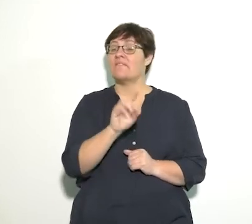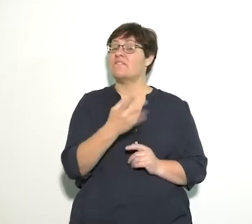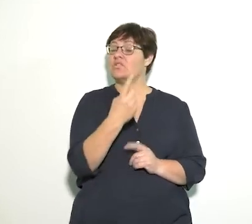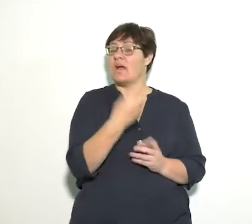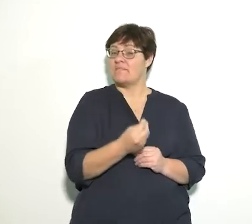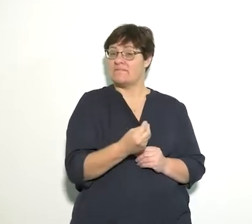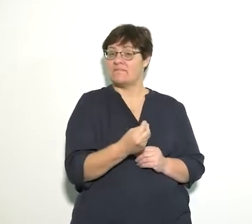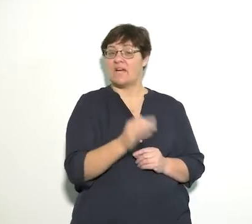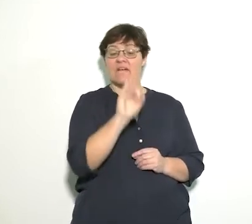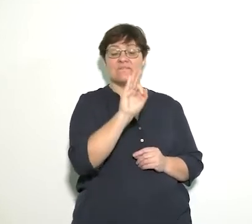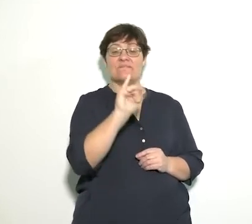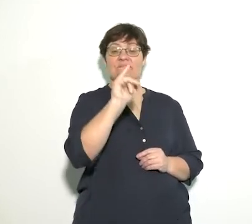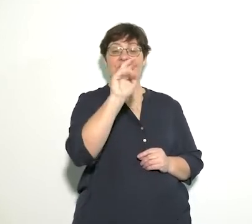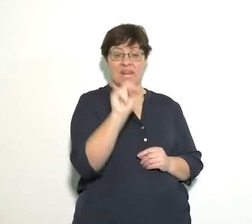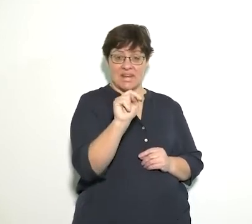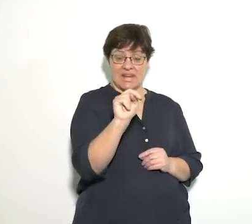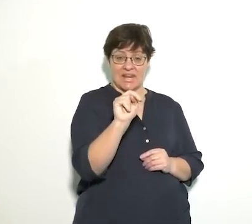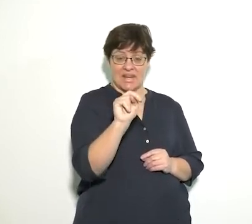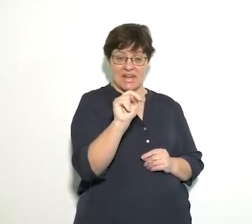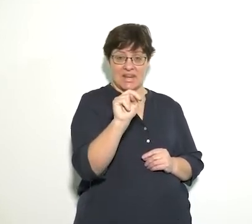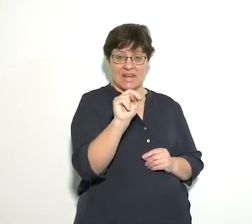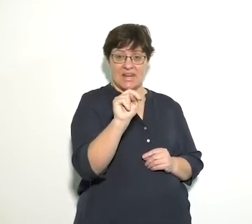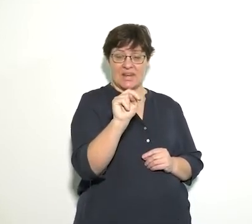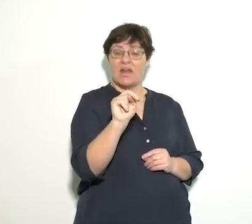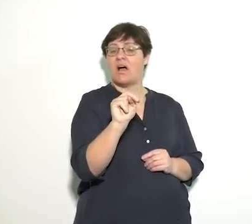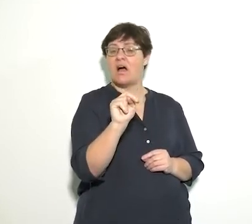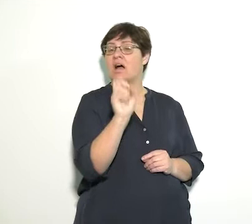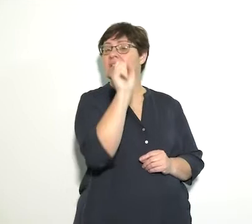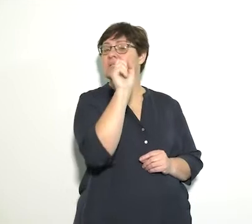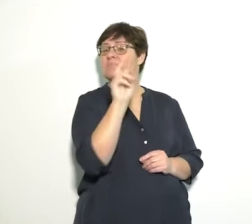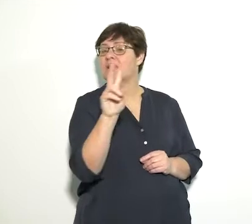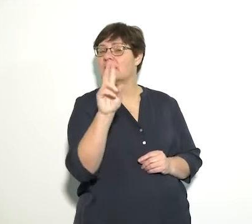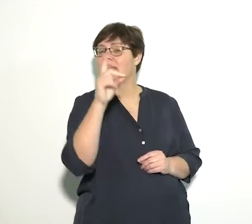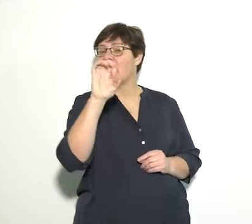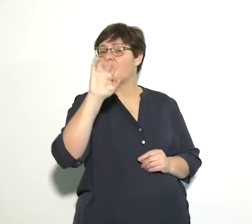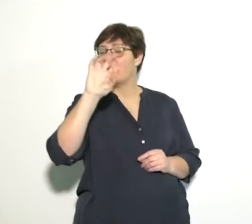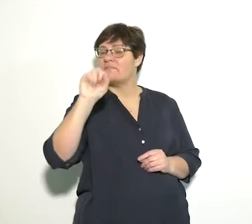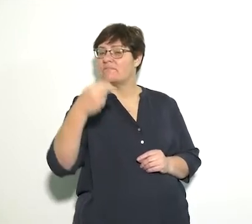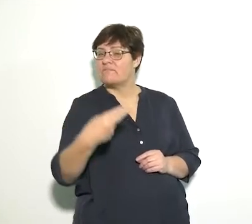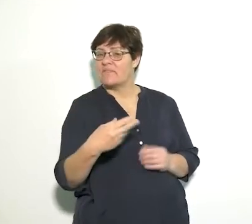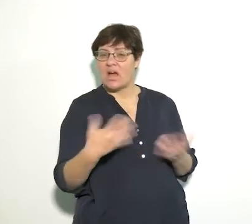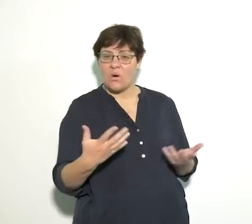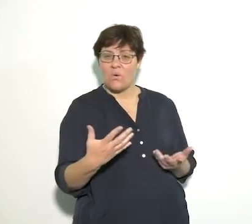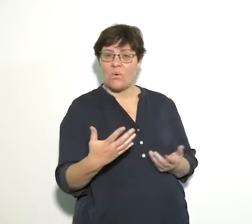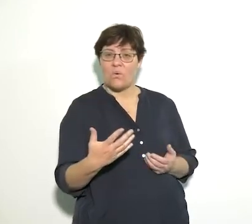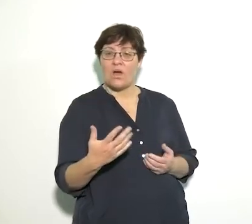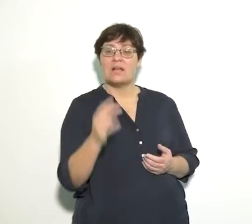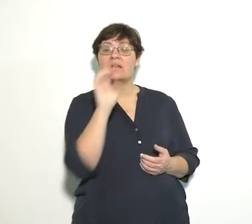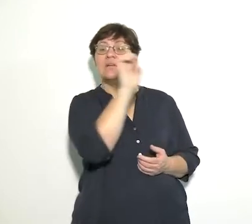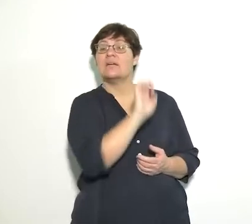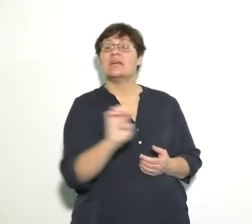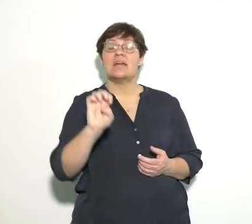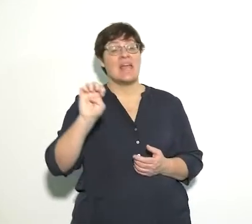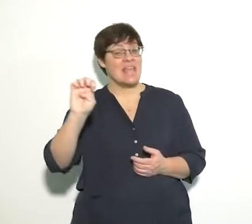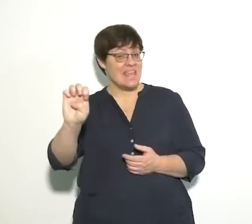have the word fin. How will we change it into a split diagram? By putting the